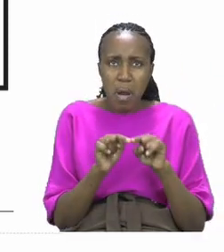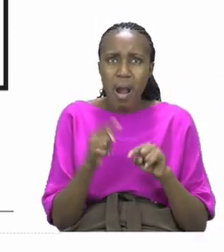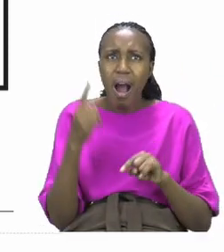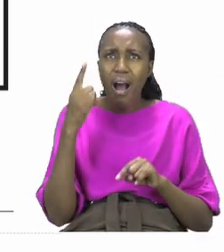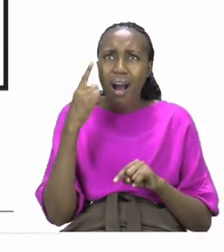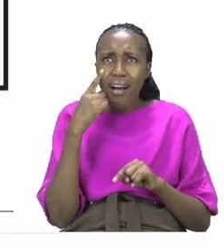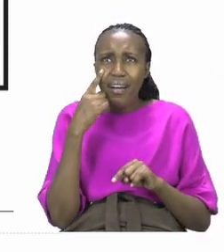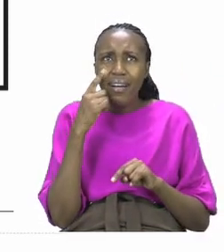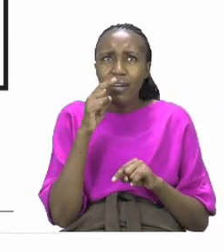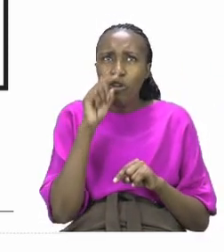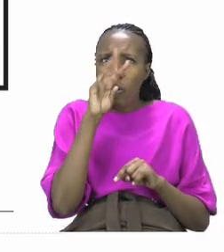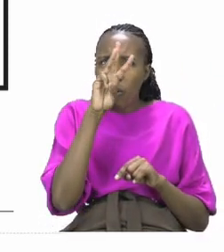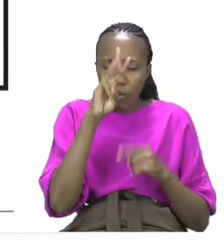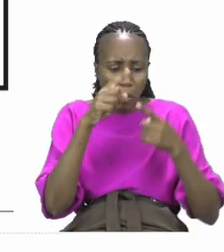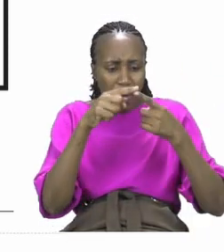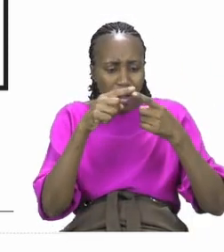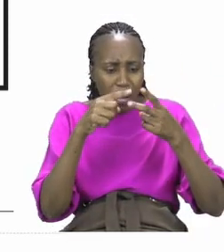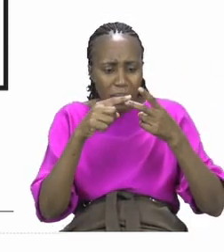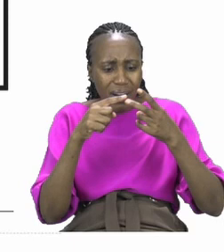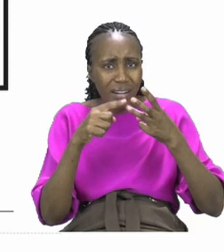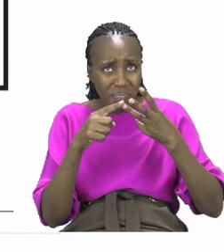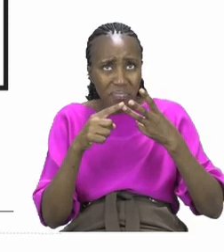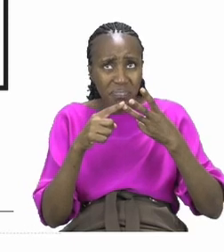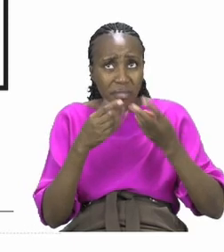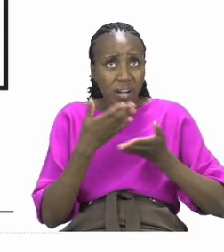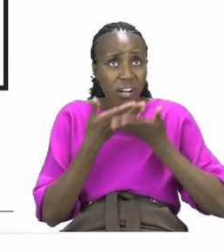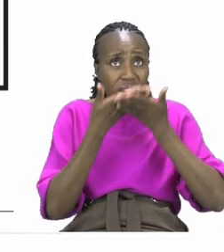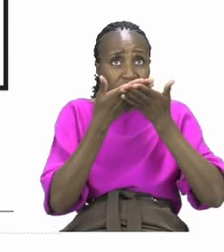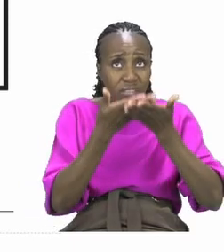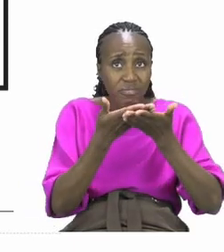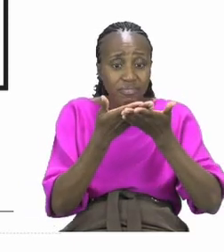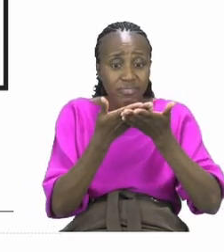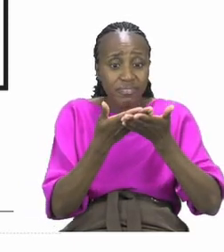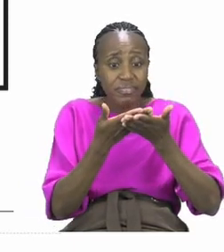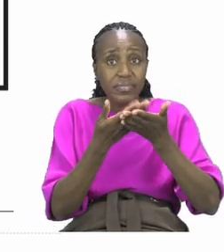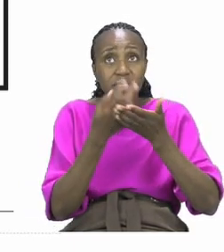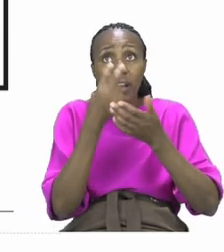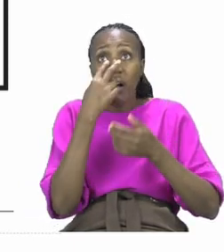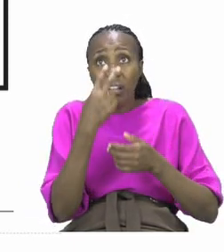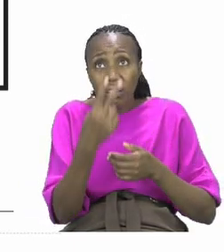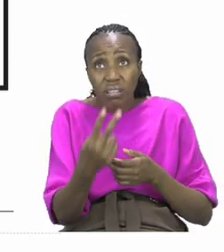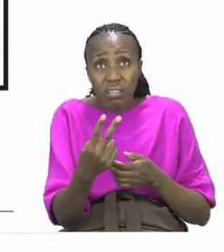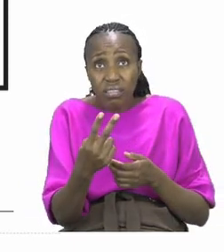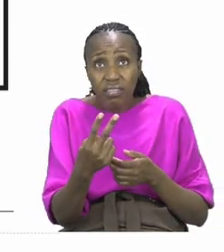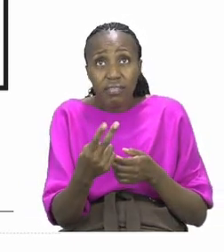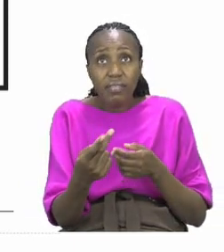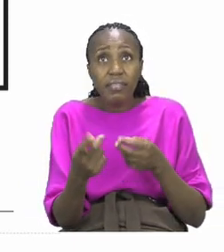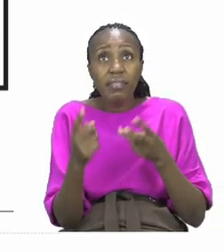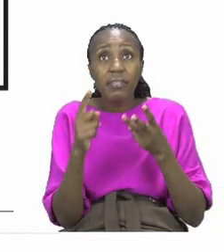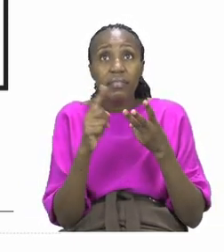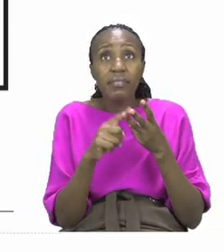below. Remember, we're looking for the words help, look,